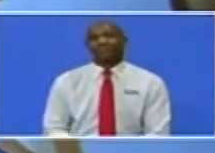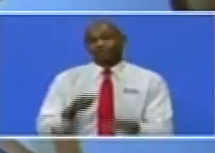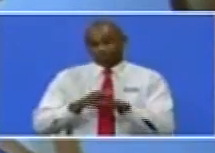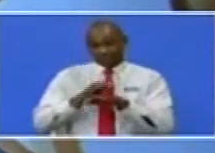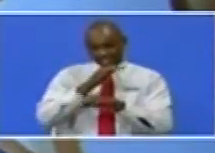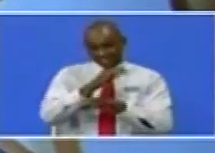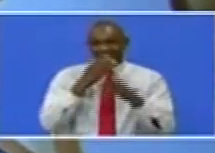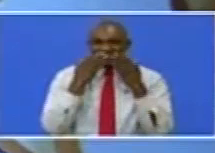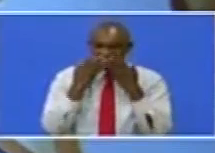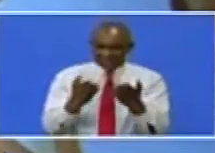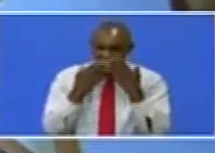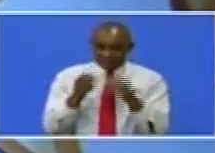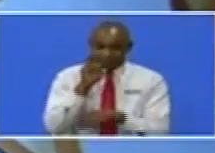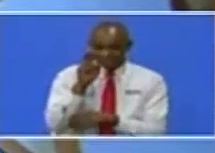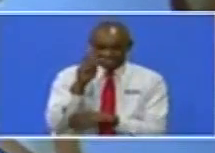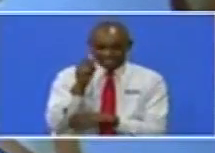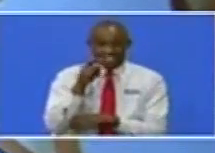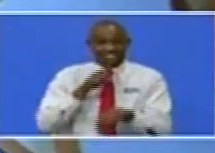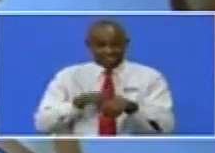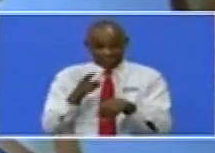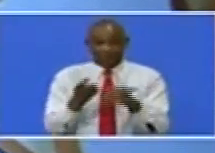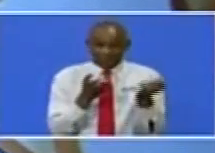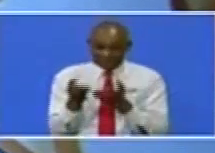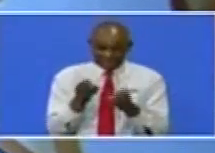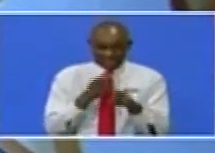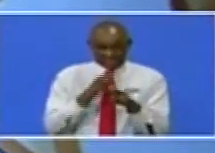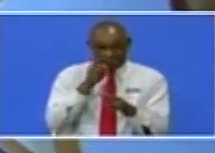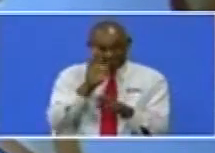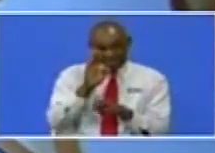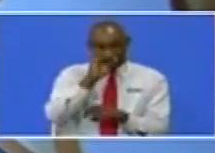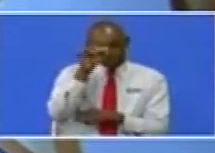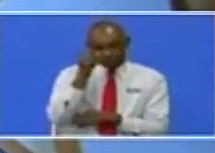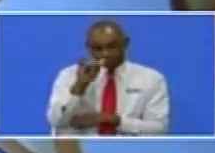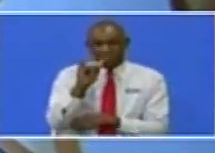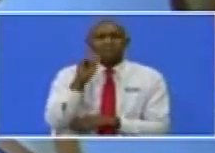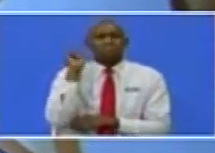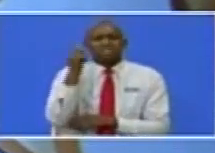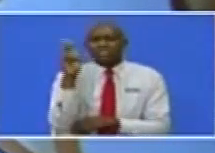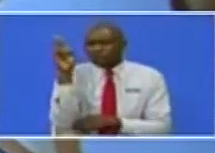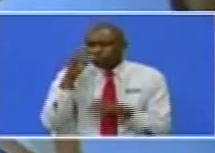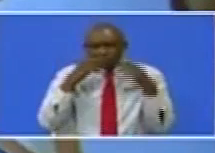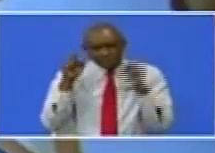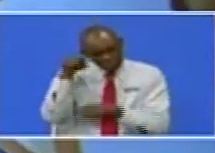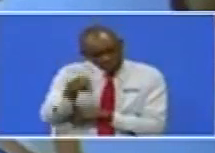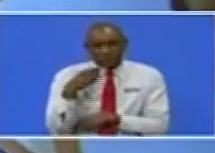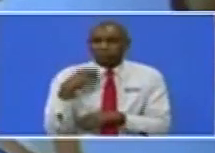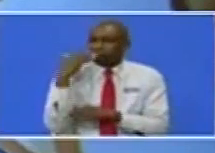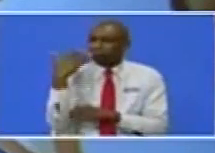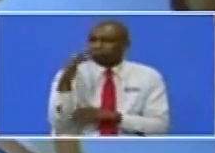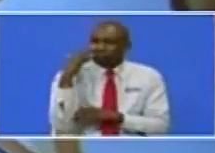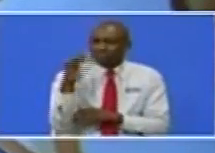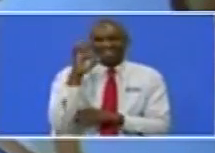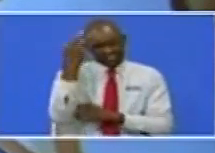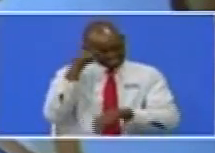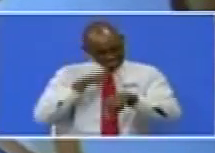Good evening and thank you for keeping it KTN. Time for business now. My name is Joy Doreen Bira. President Uhuru Kenyatta today addressed the nation in his third